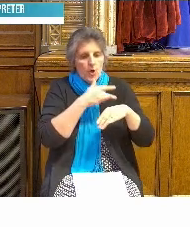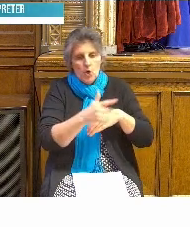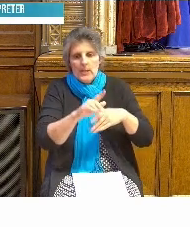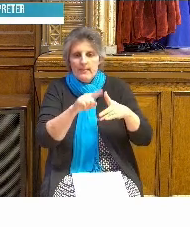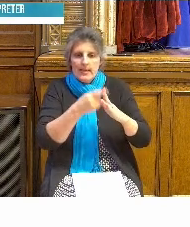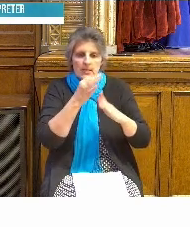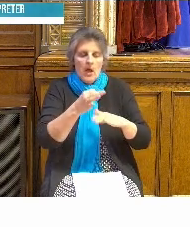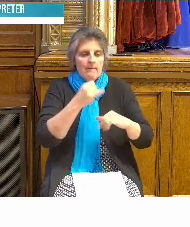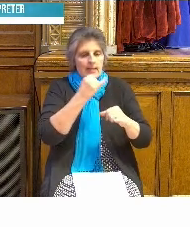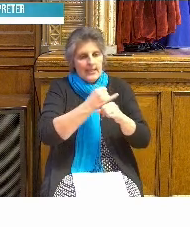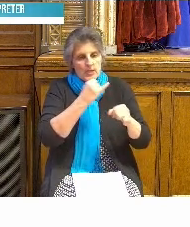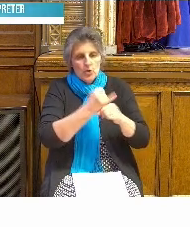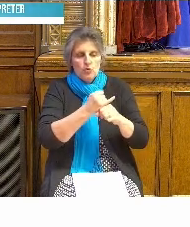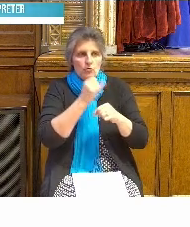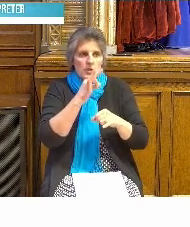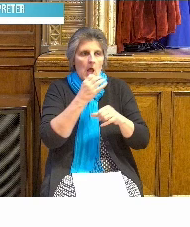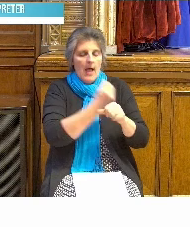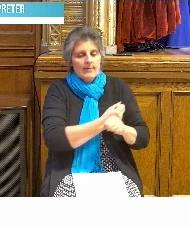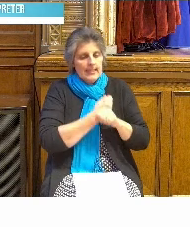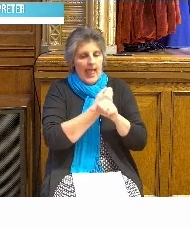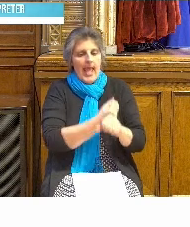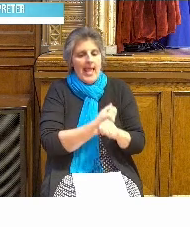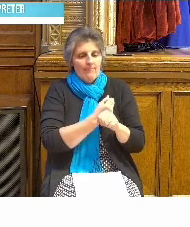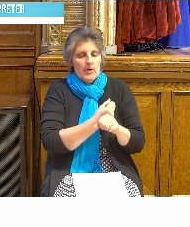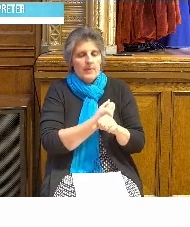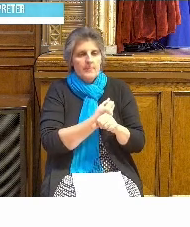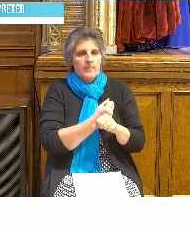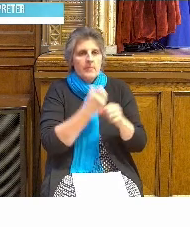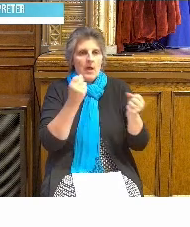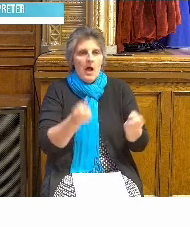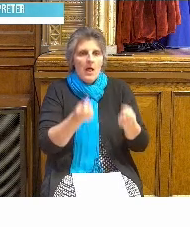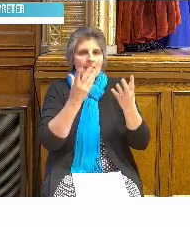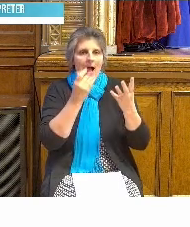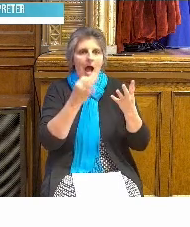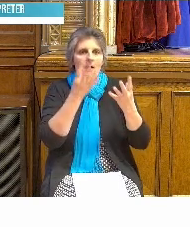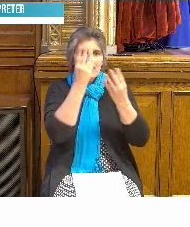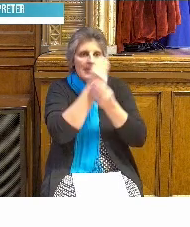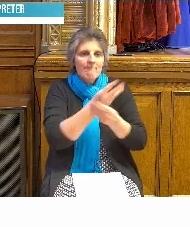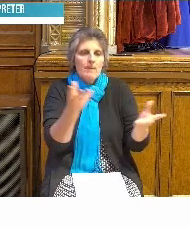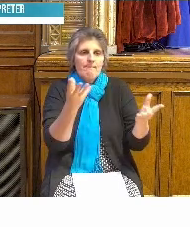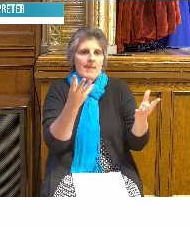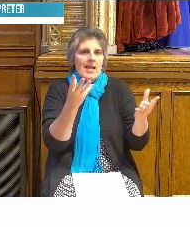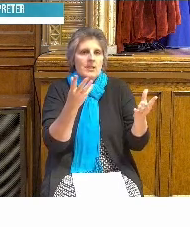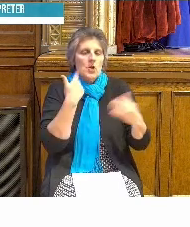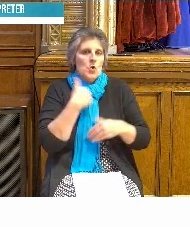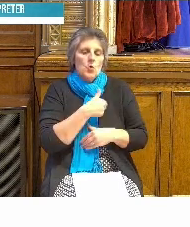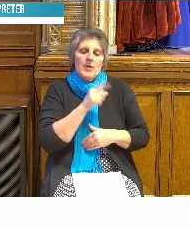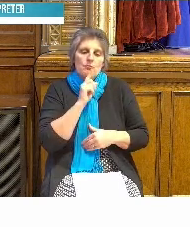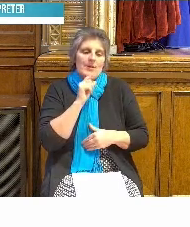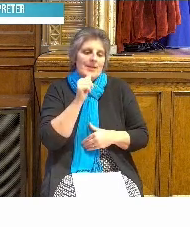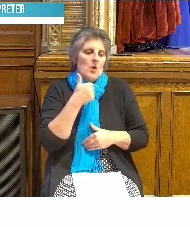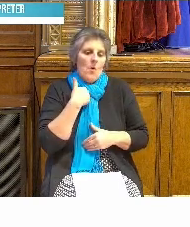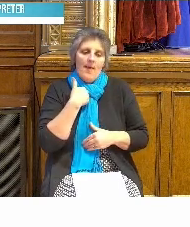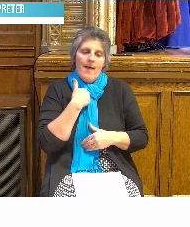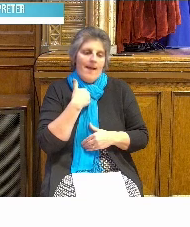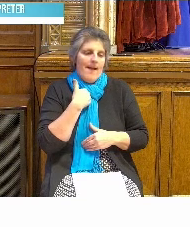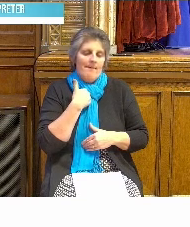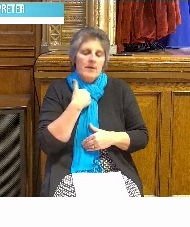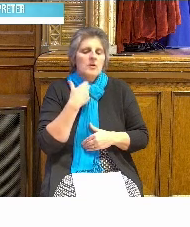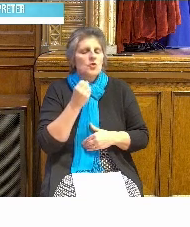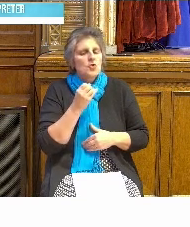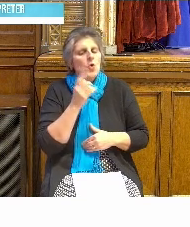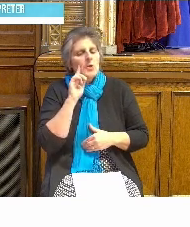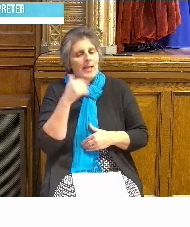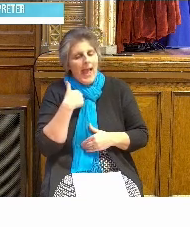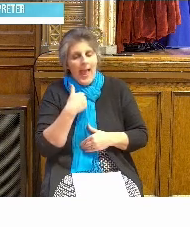of the institution of slavery, a lot of the information we really don't have. So to have